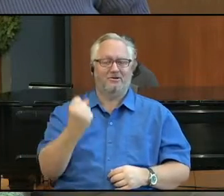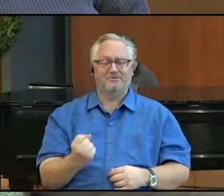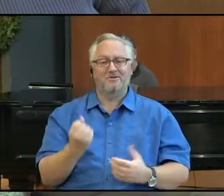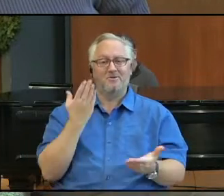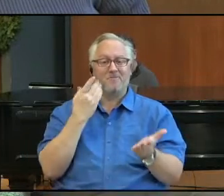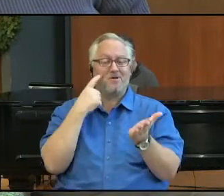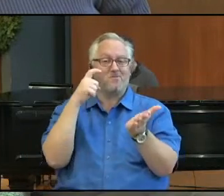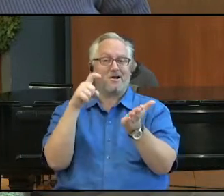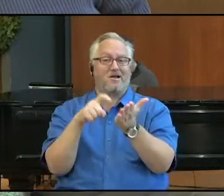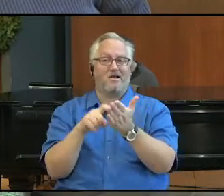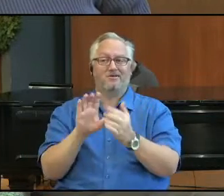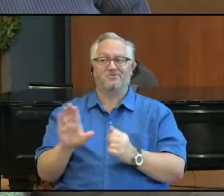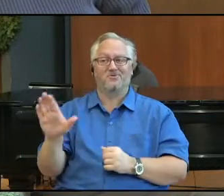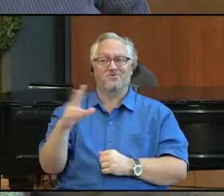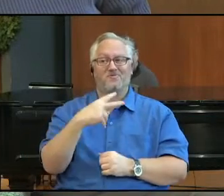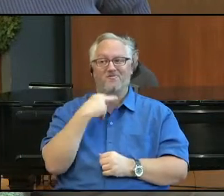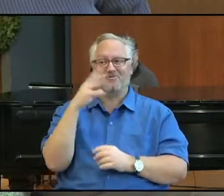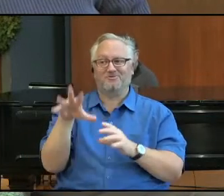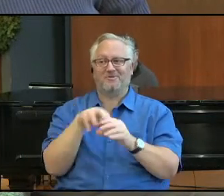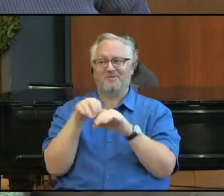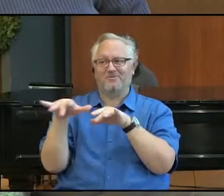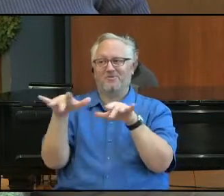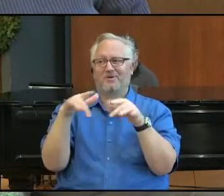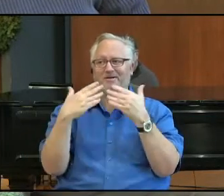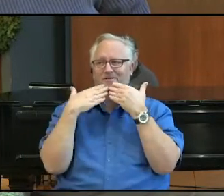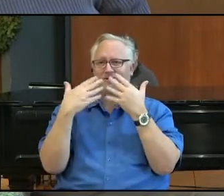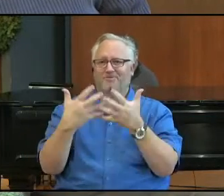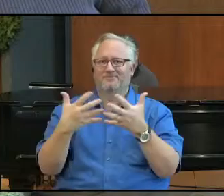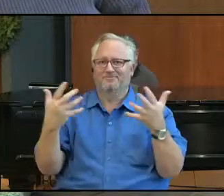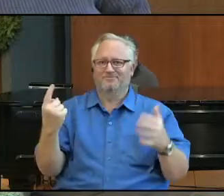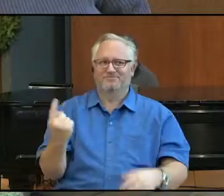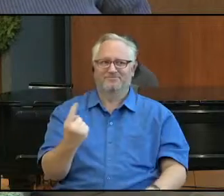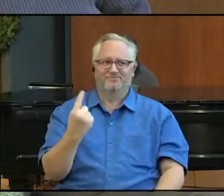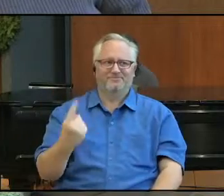voice in this video. Thank you. Gracias siempre.